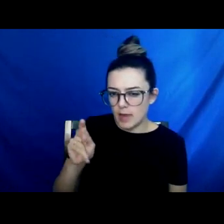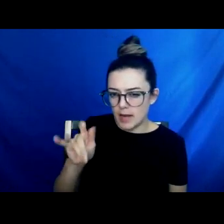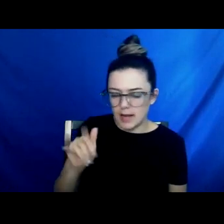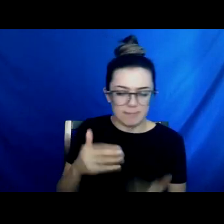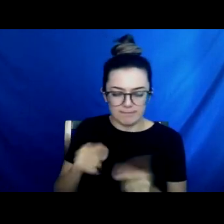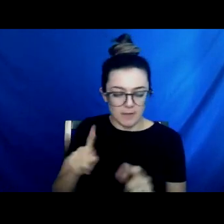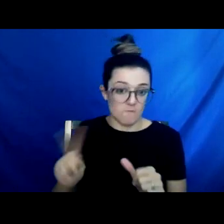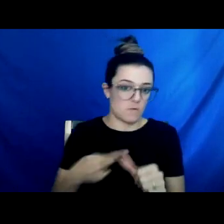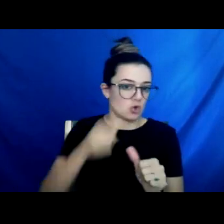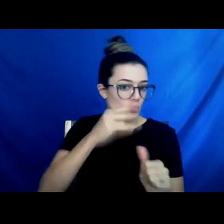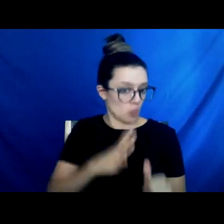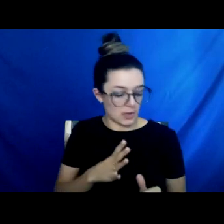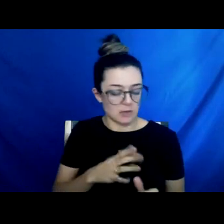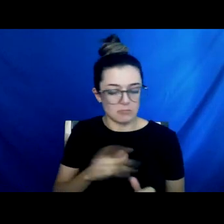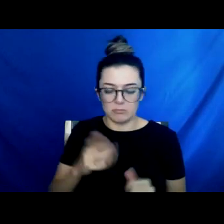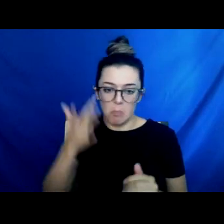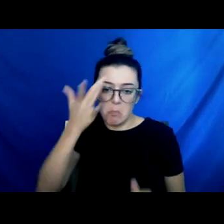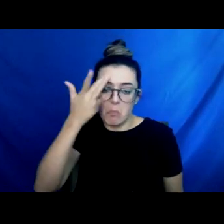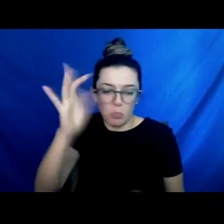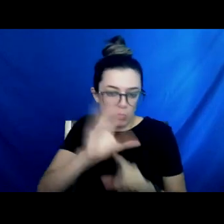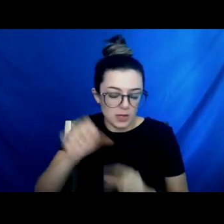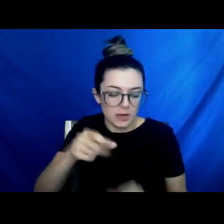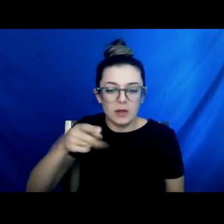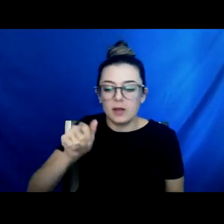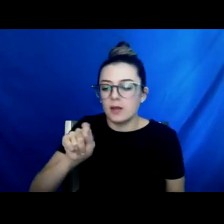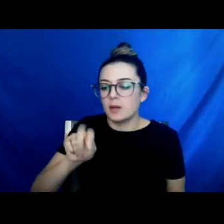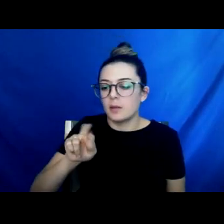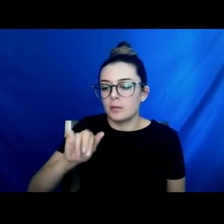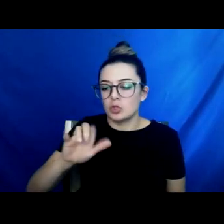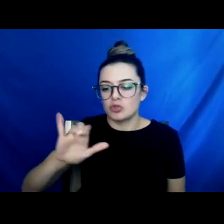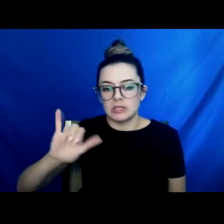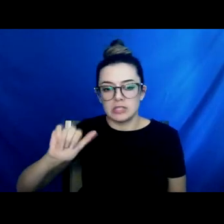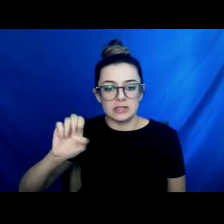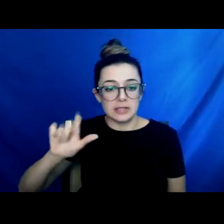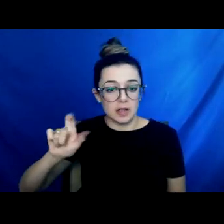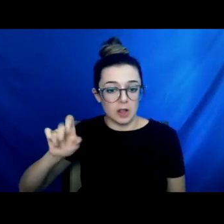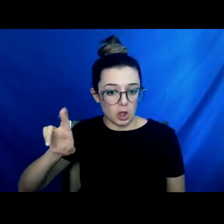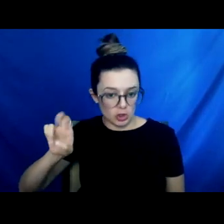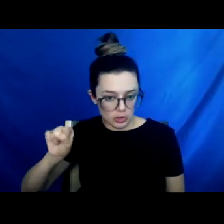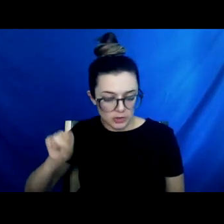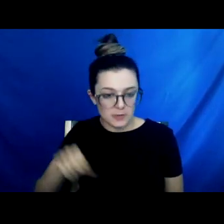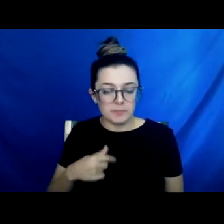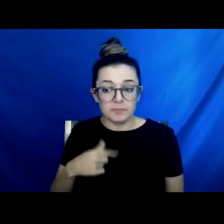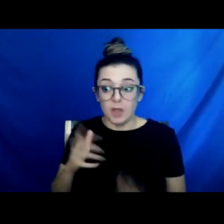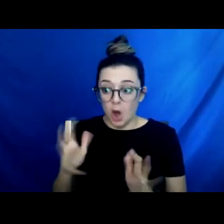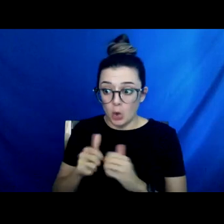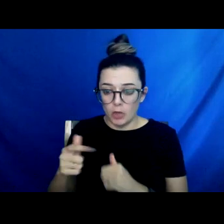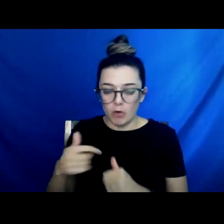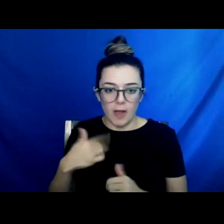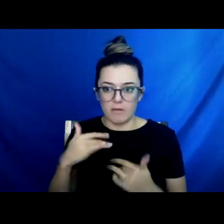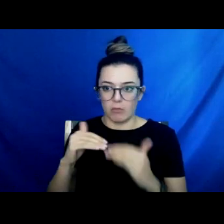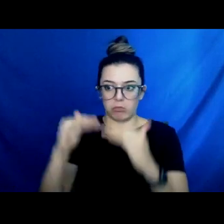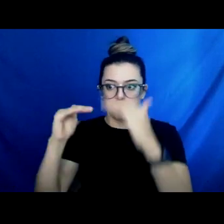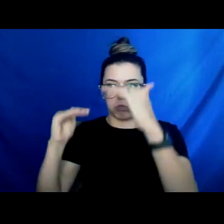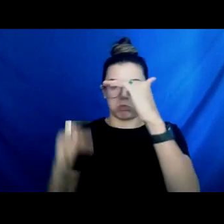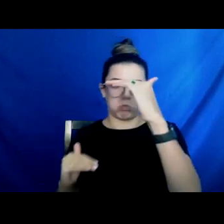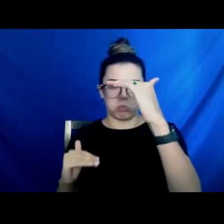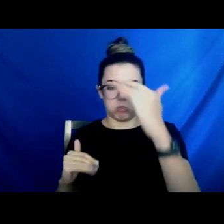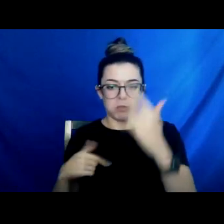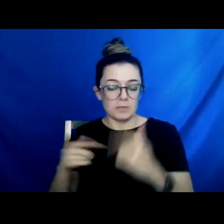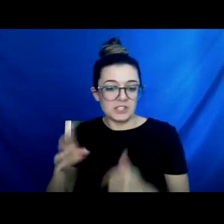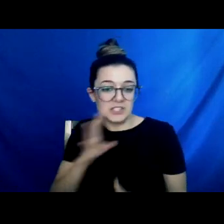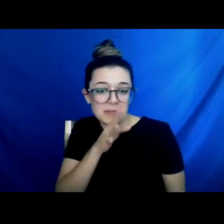is Patricia Sellers. And I found speaking to her incomprehensible because she is so smart and speaks in legalese, and I